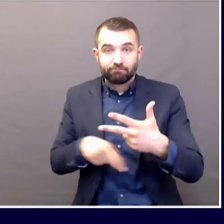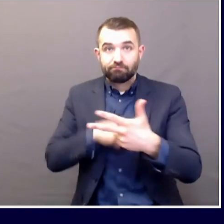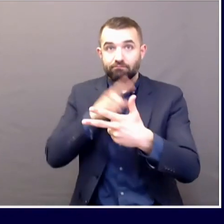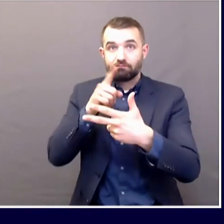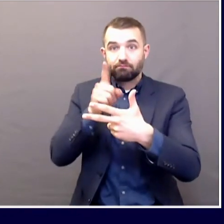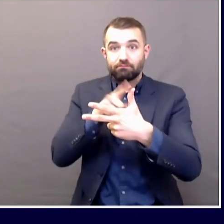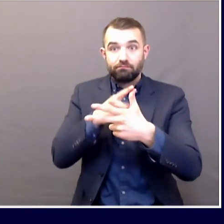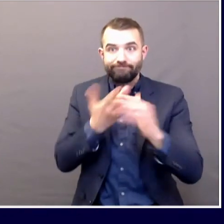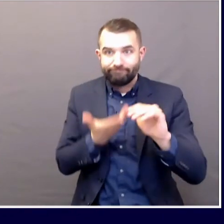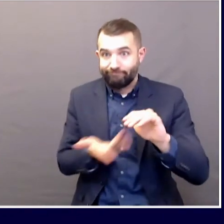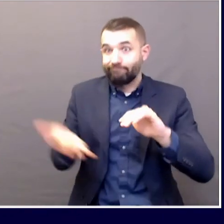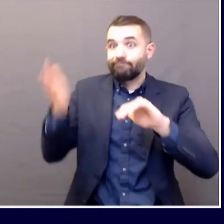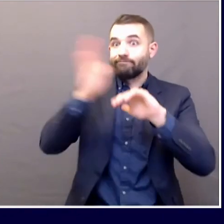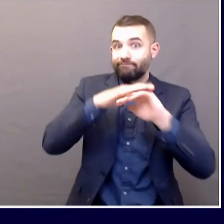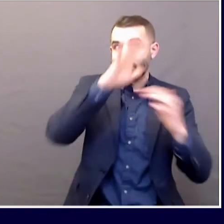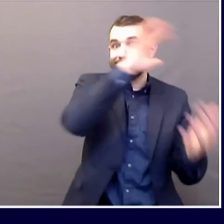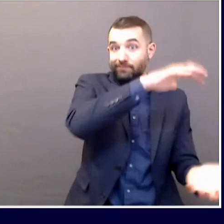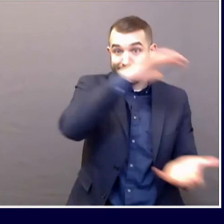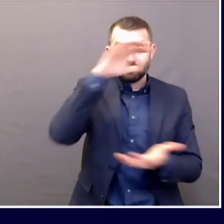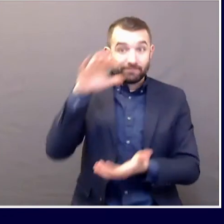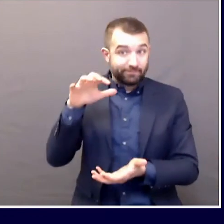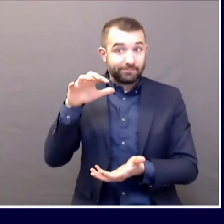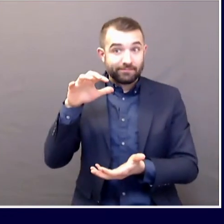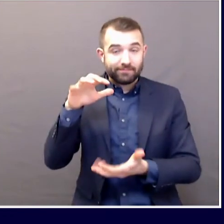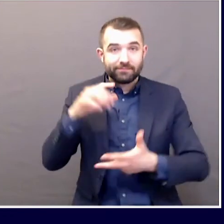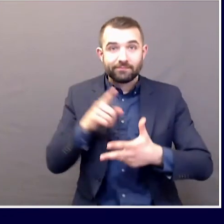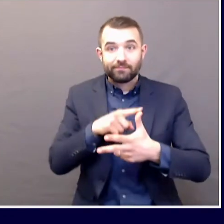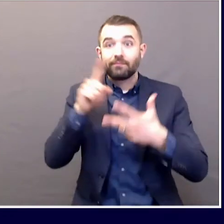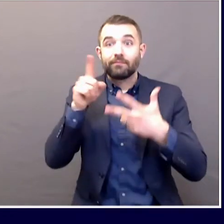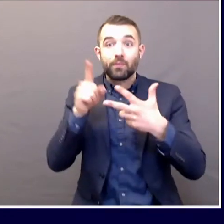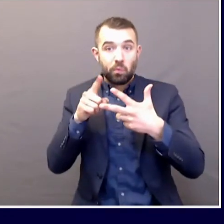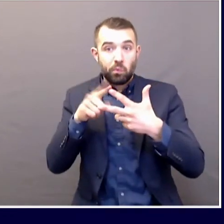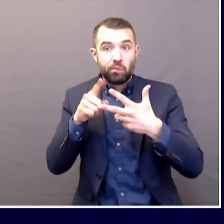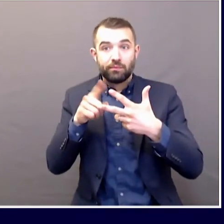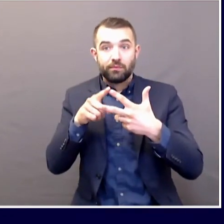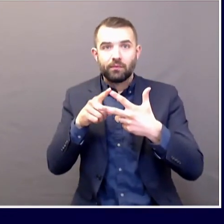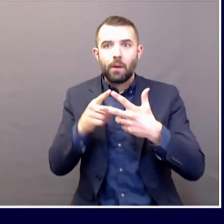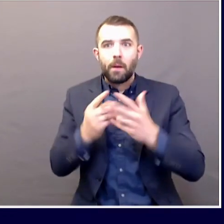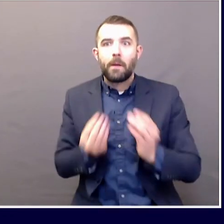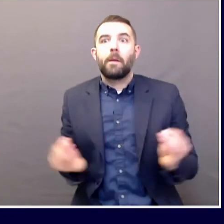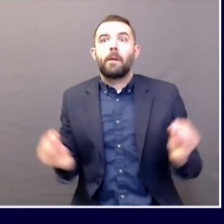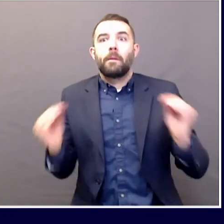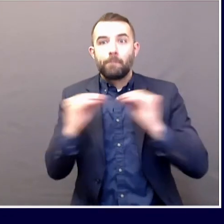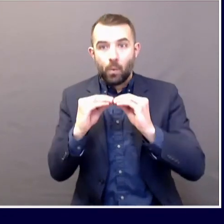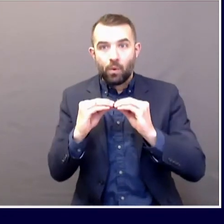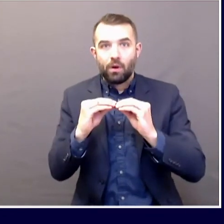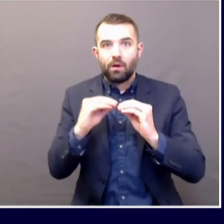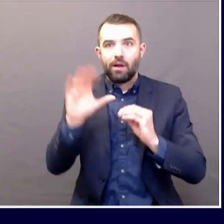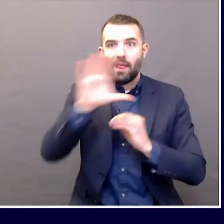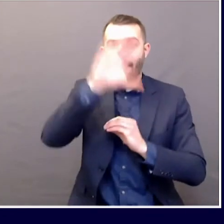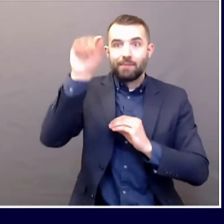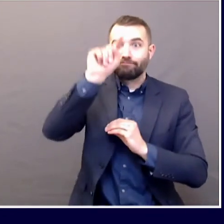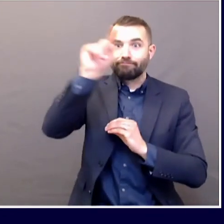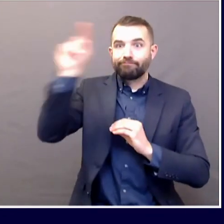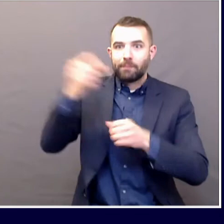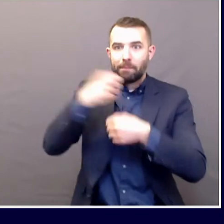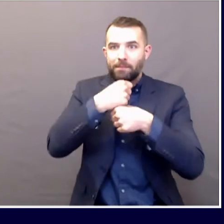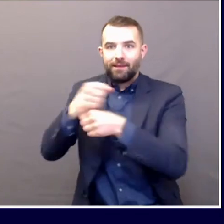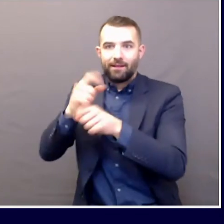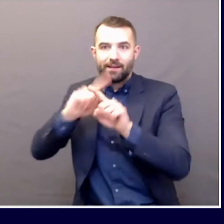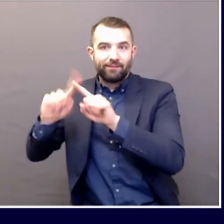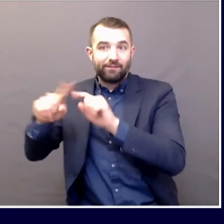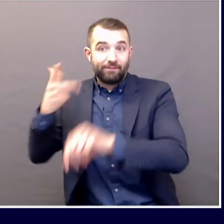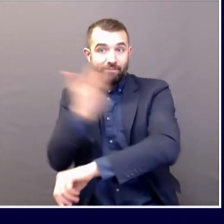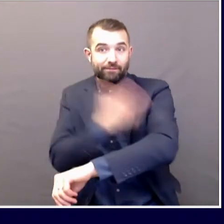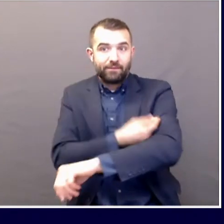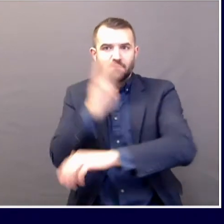Number two, more types of vaccine being seen on the horizon. And number three, and the most important of